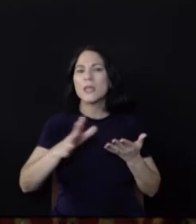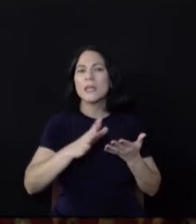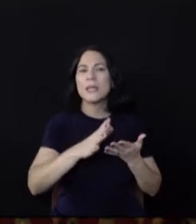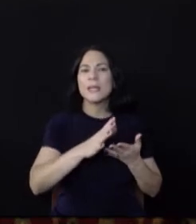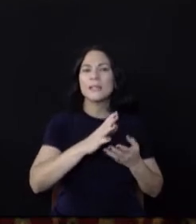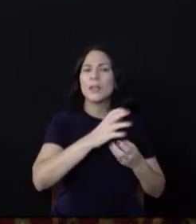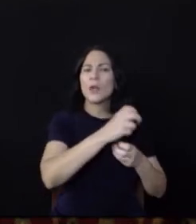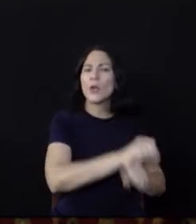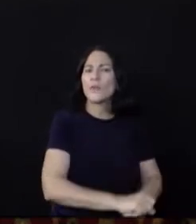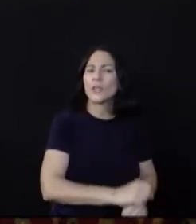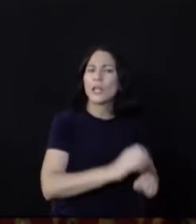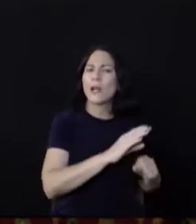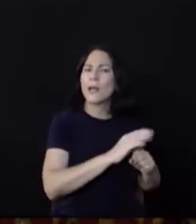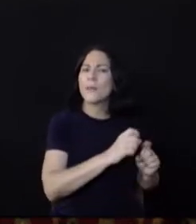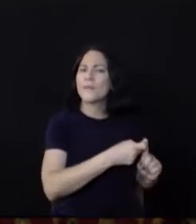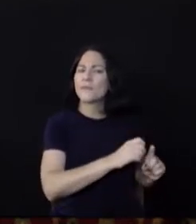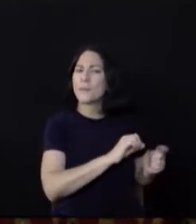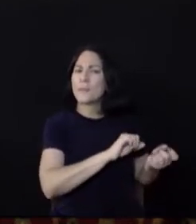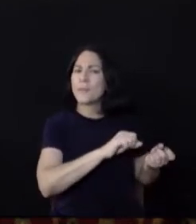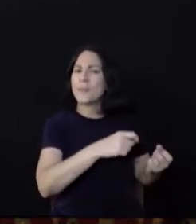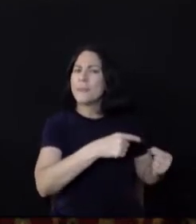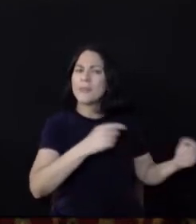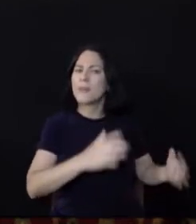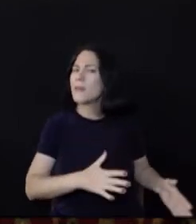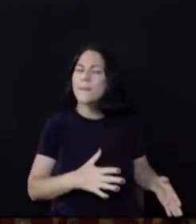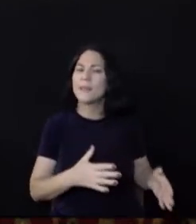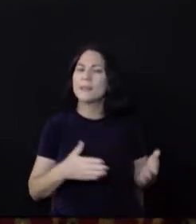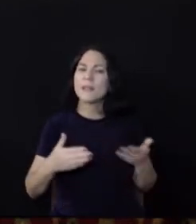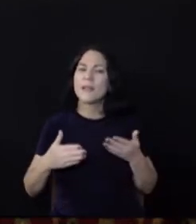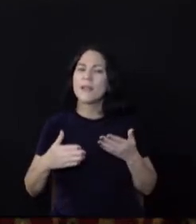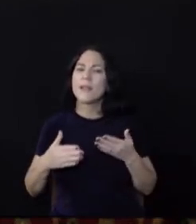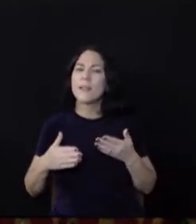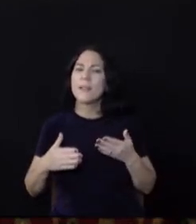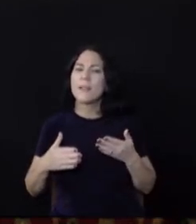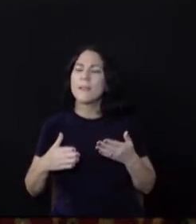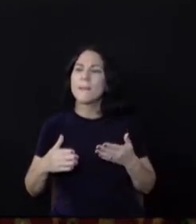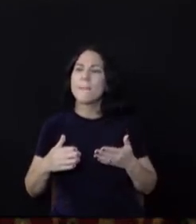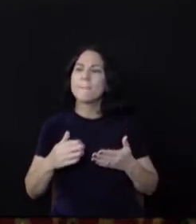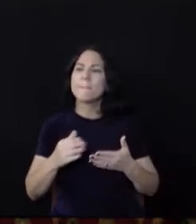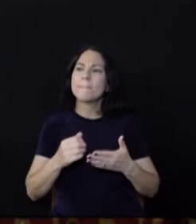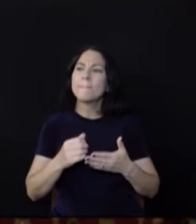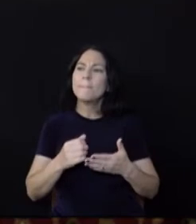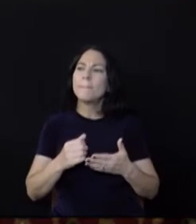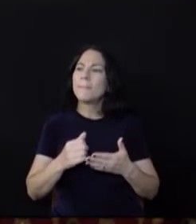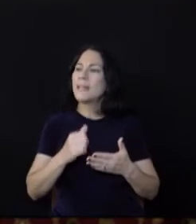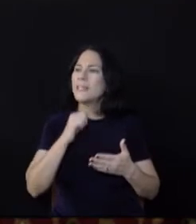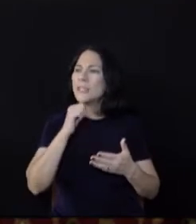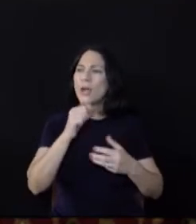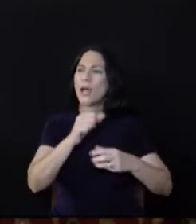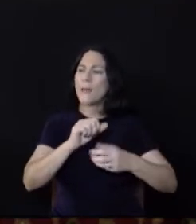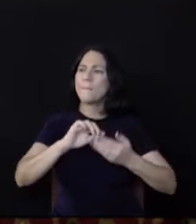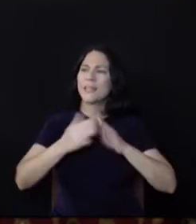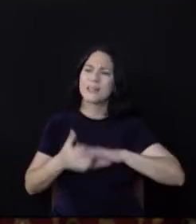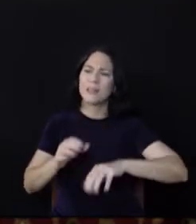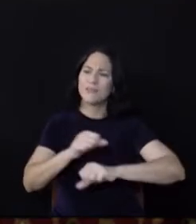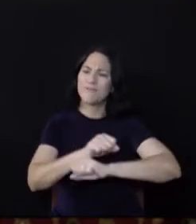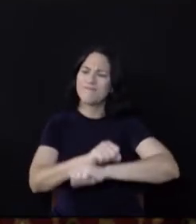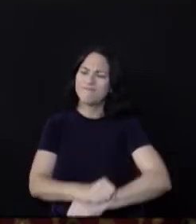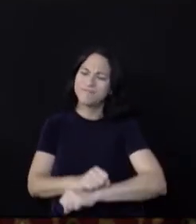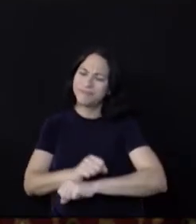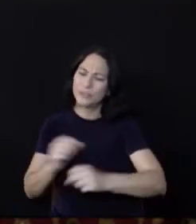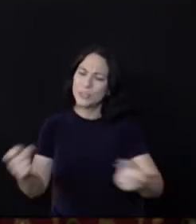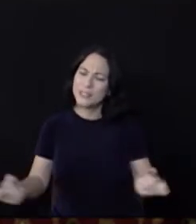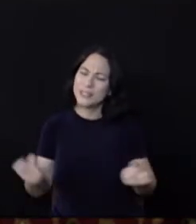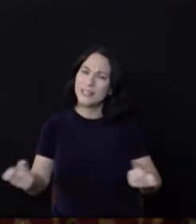defeated. Do let us not let us fall victim to slavery and sin, which you have shown yourself